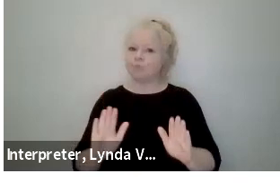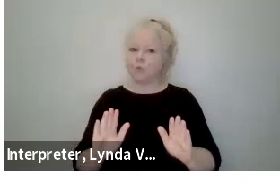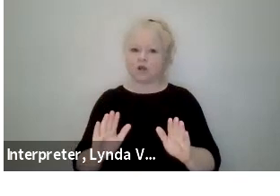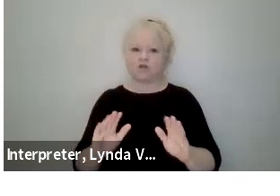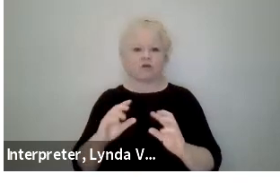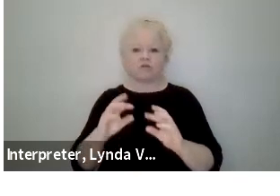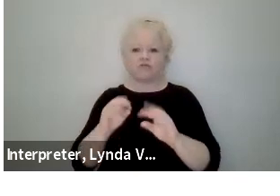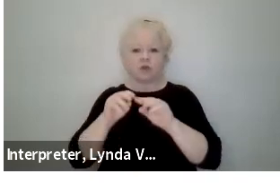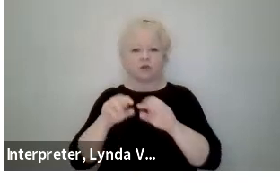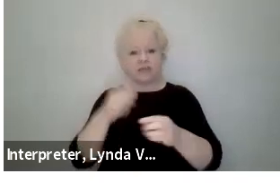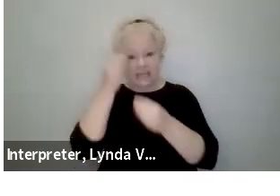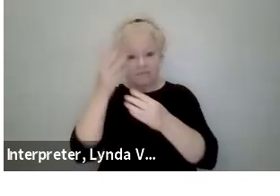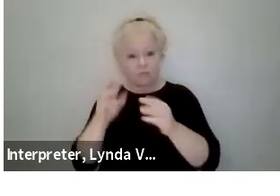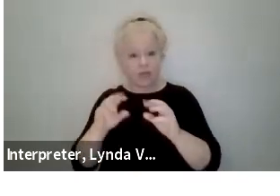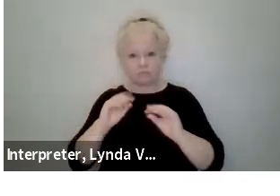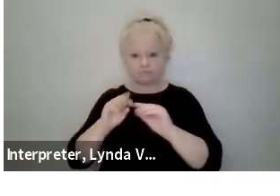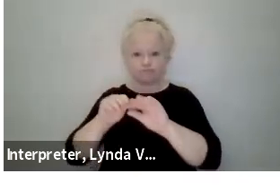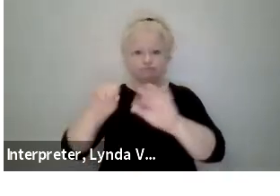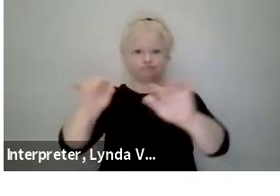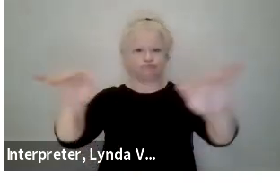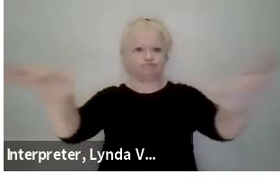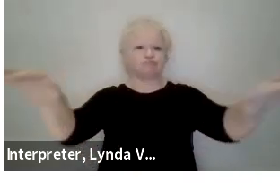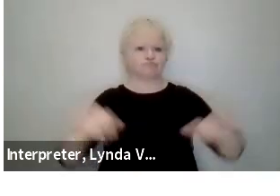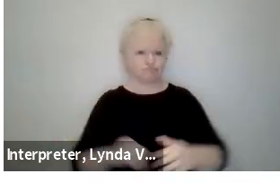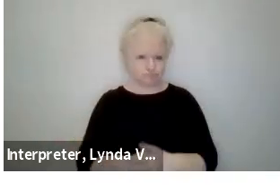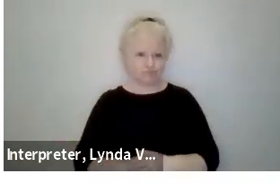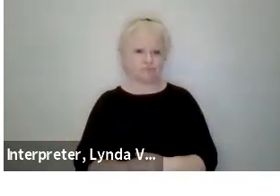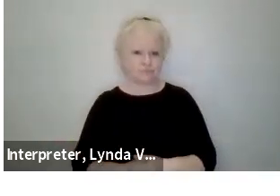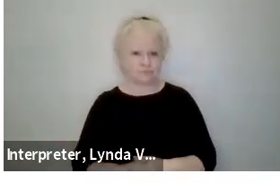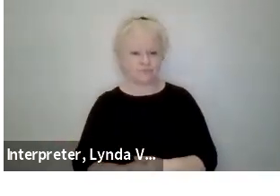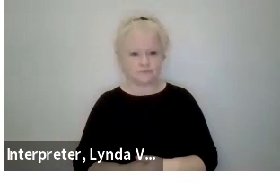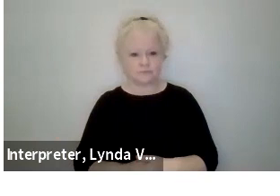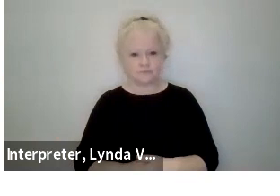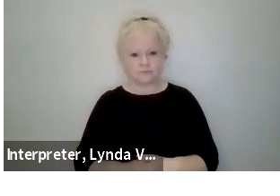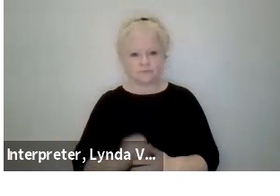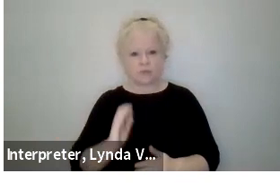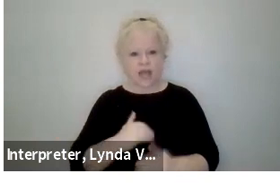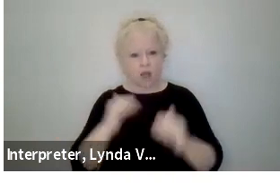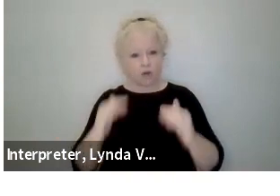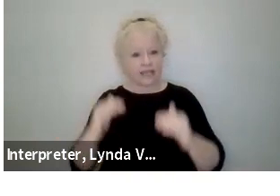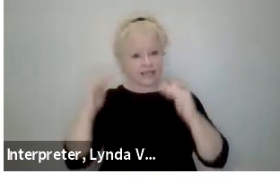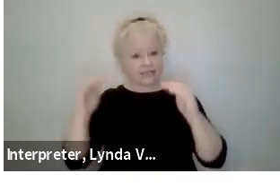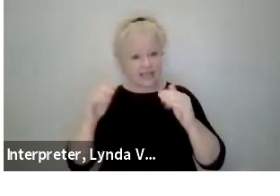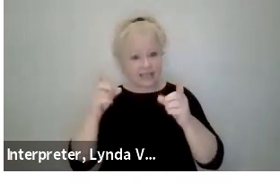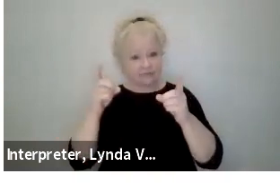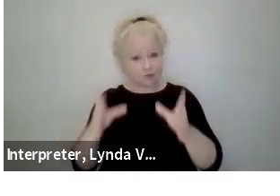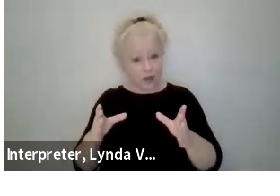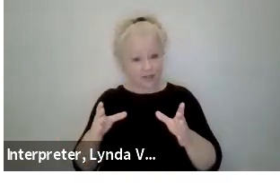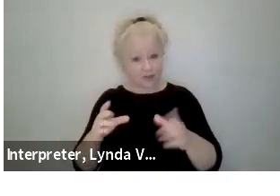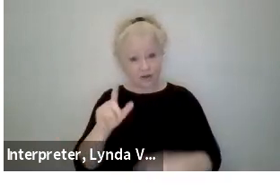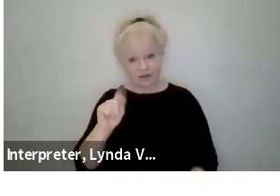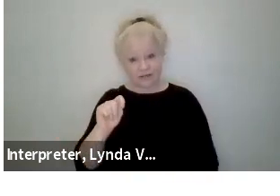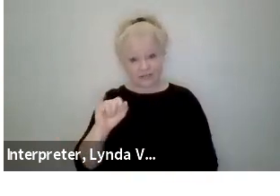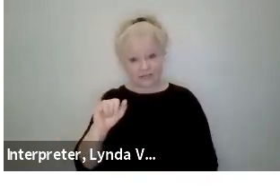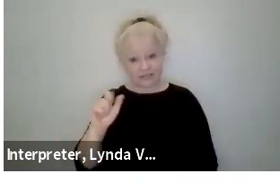and creating awareness about Centers for Independent Living and our services. Our executive director, Tyler, is going to come back on.